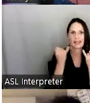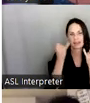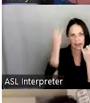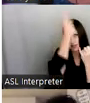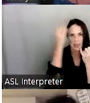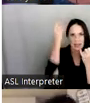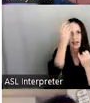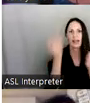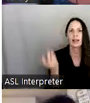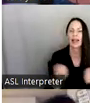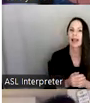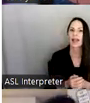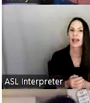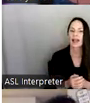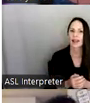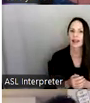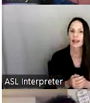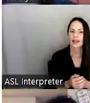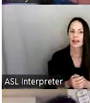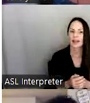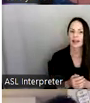And there are,